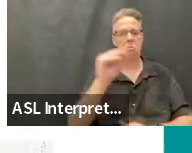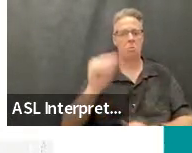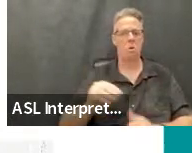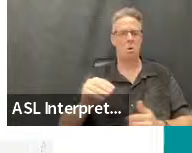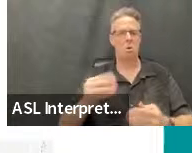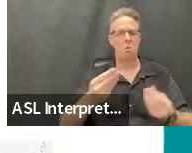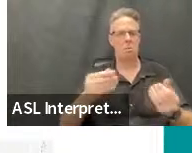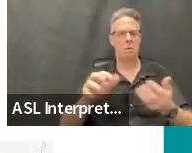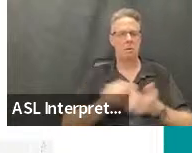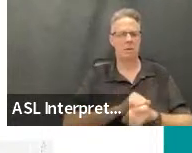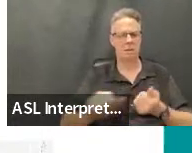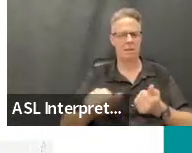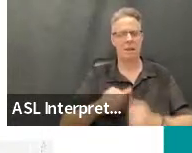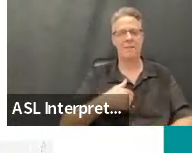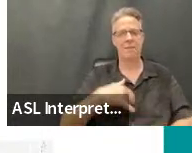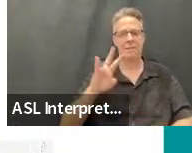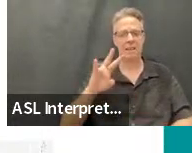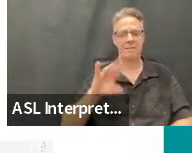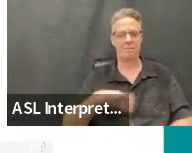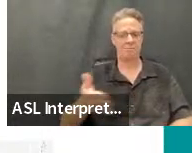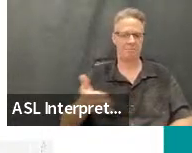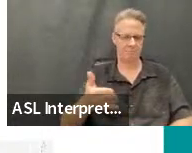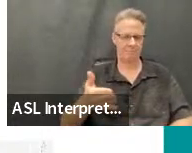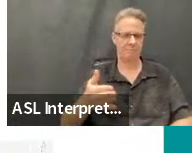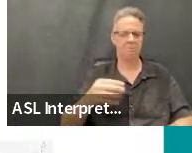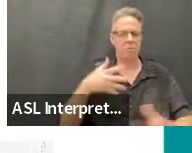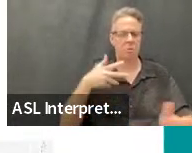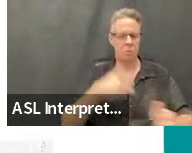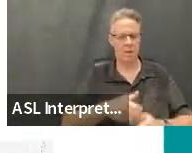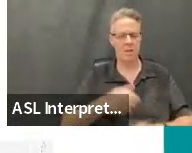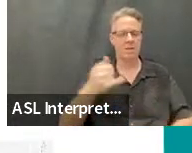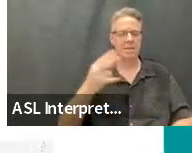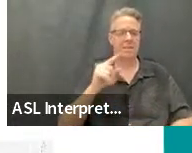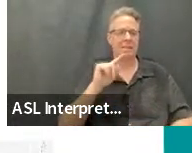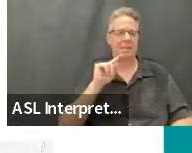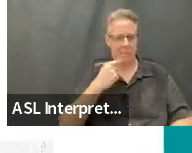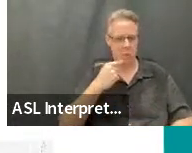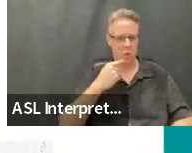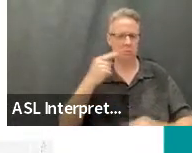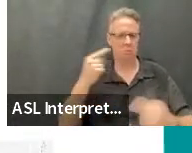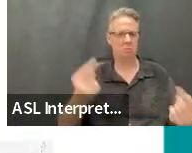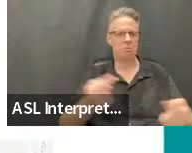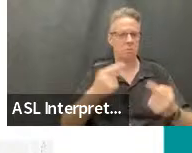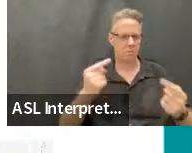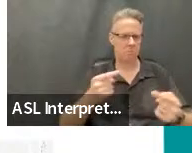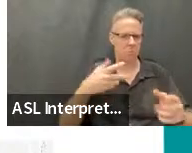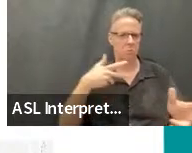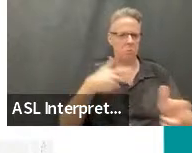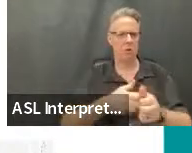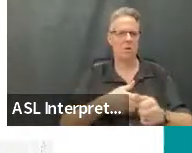only, there were 7 fatal crashes and 17 serious injury crashes in that 5-year period.